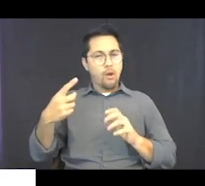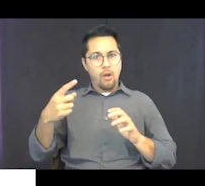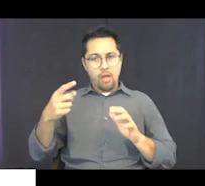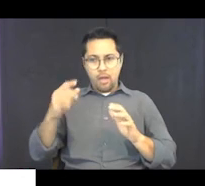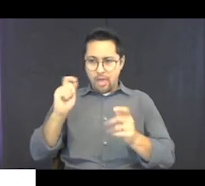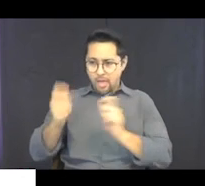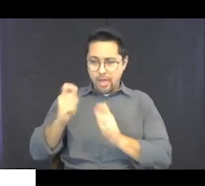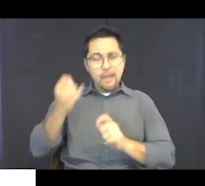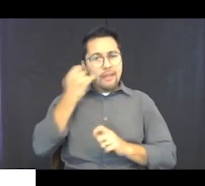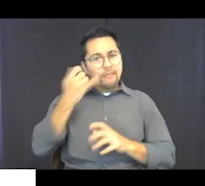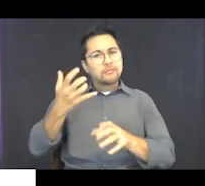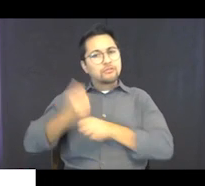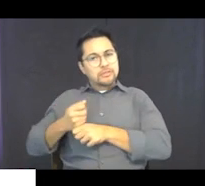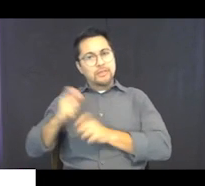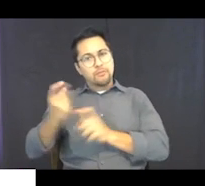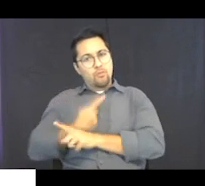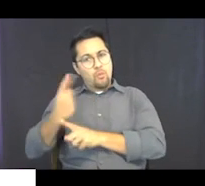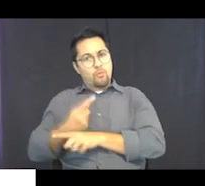appropriate forms.